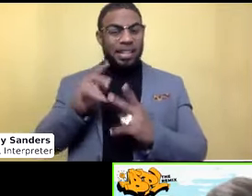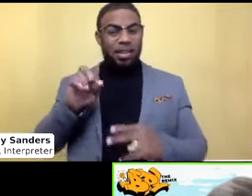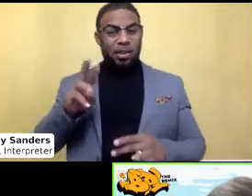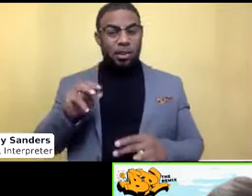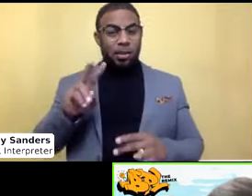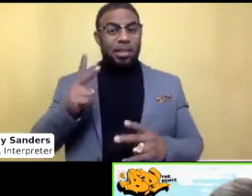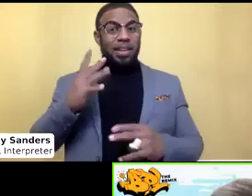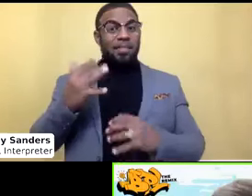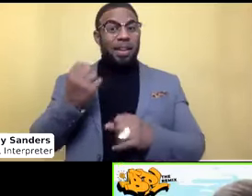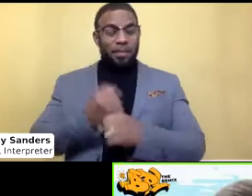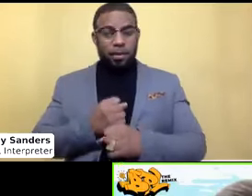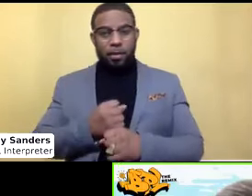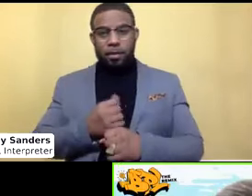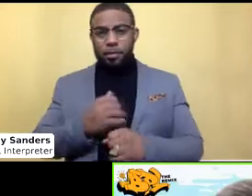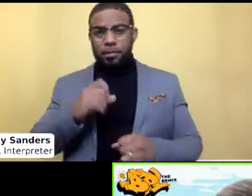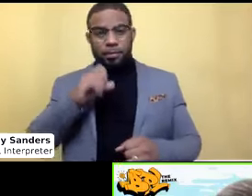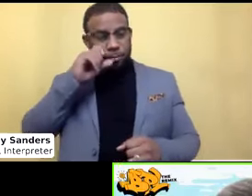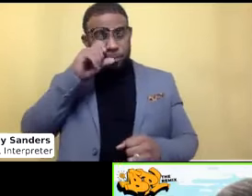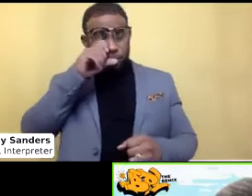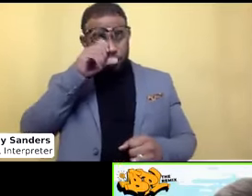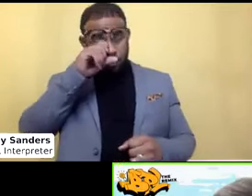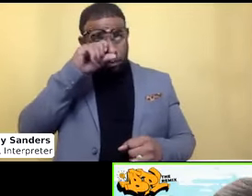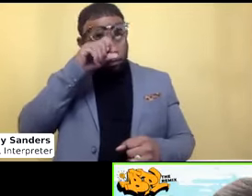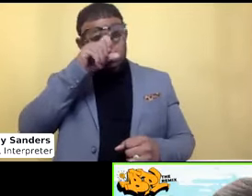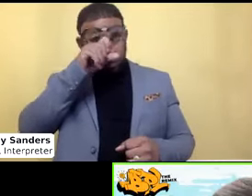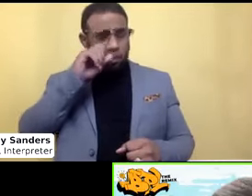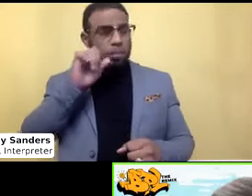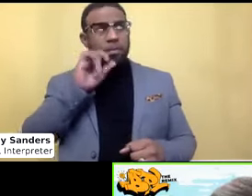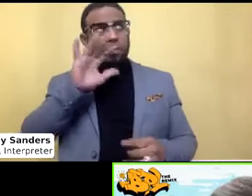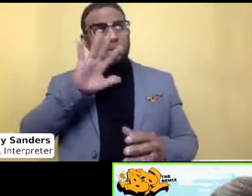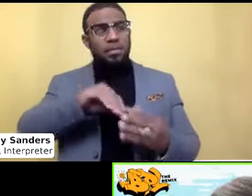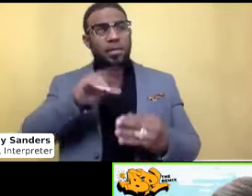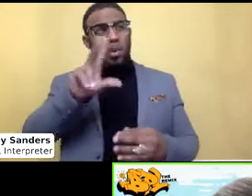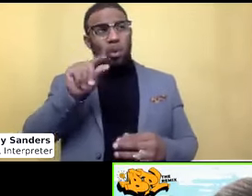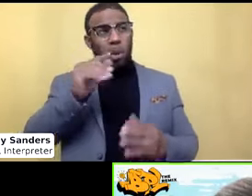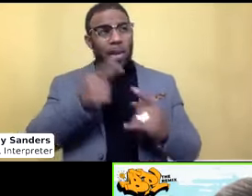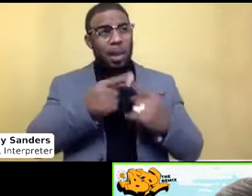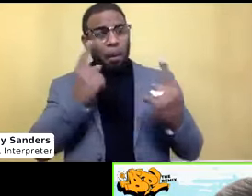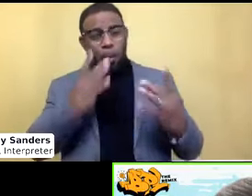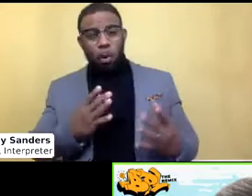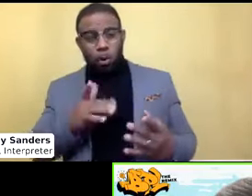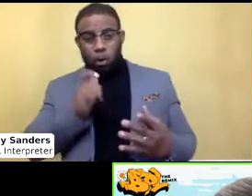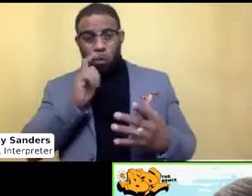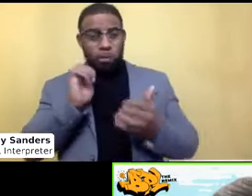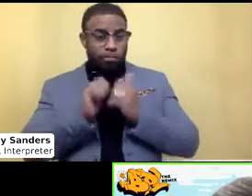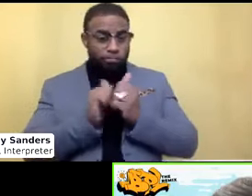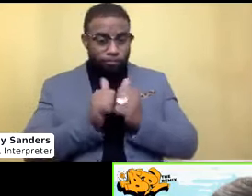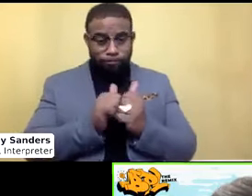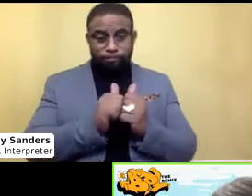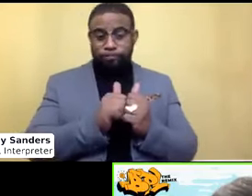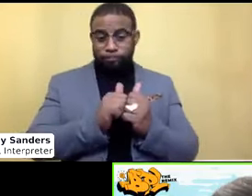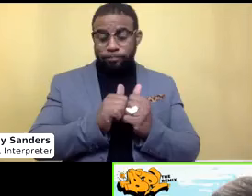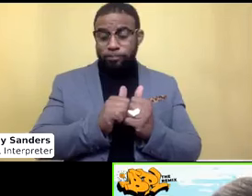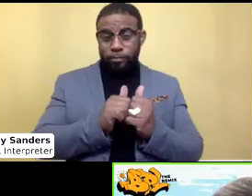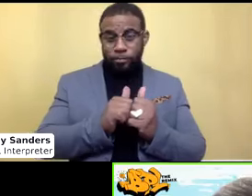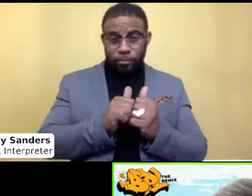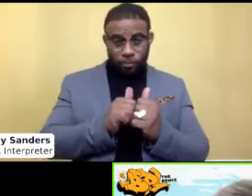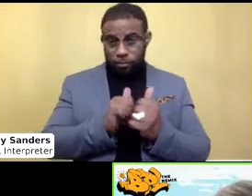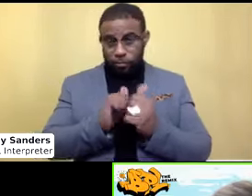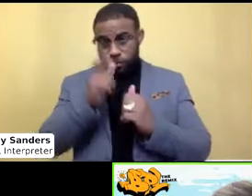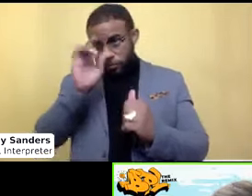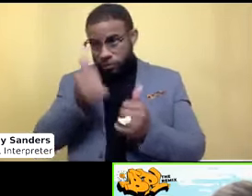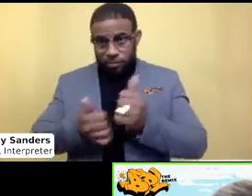5-year term. And there are 20 opponents who are, vying for